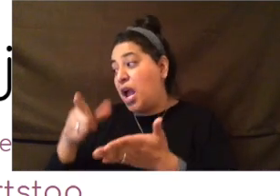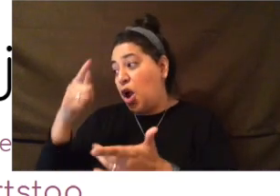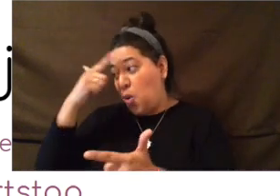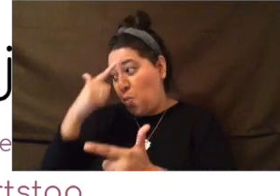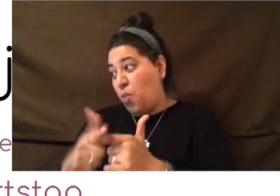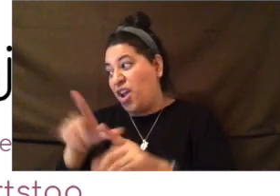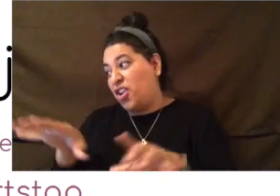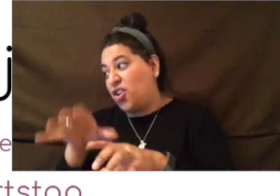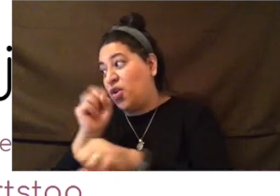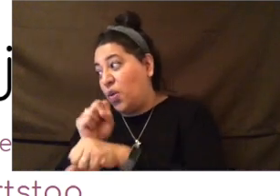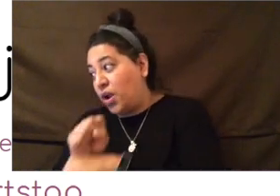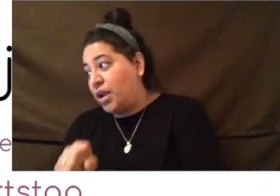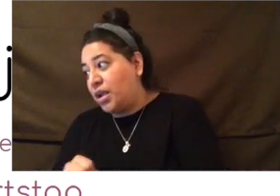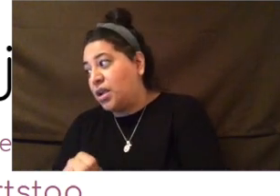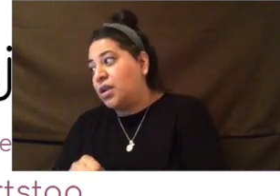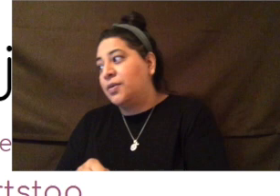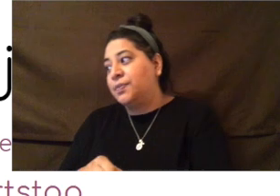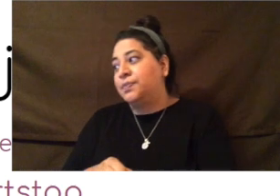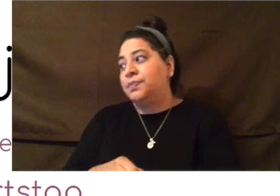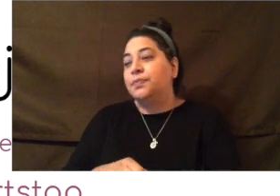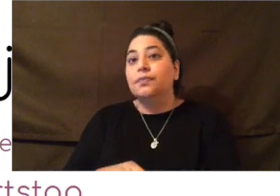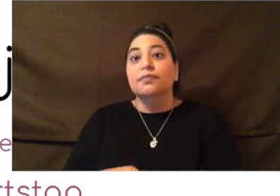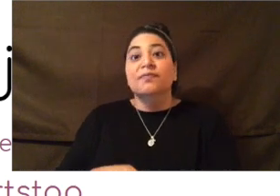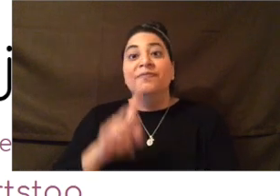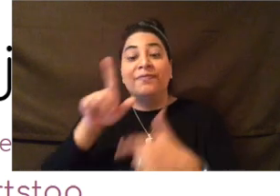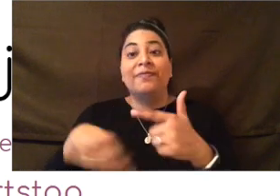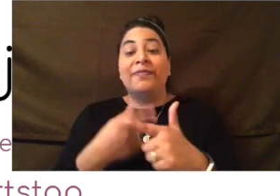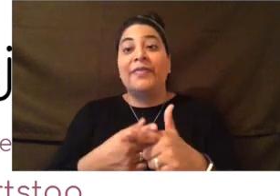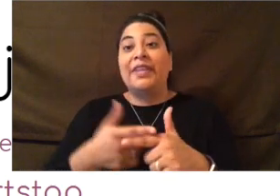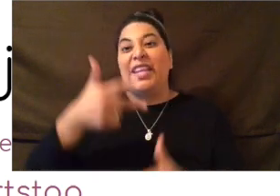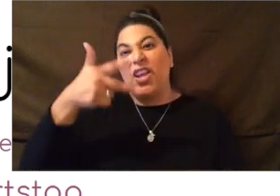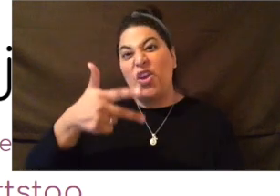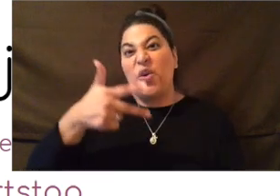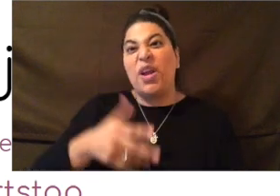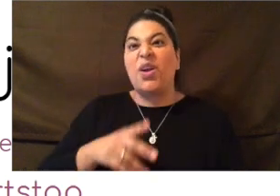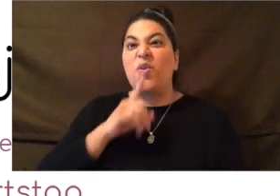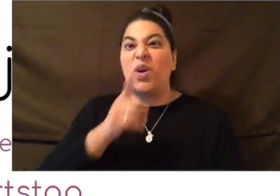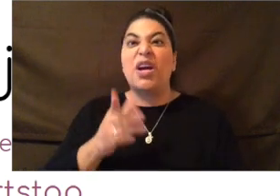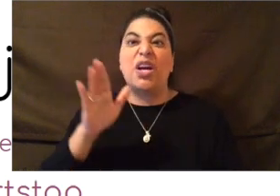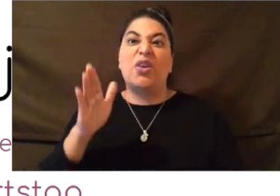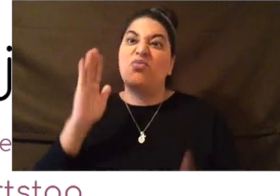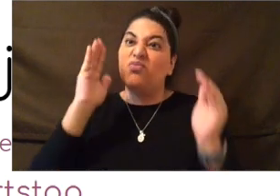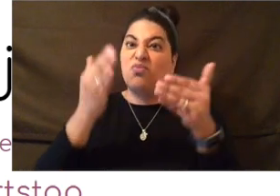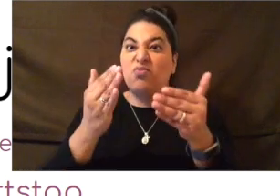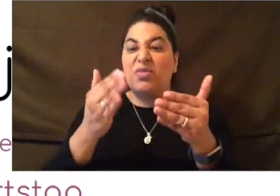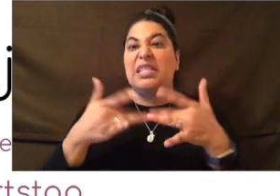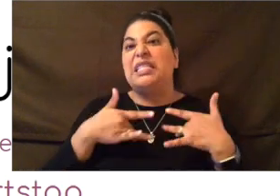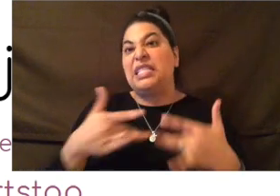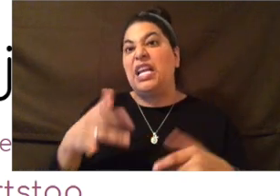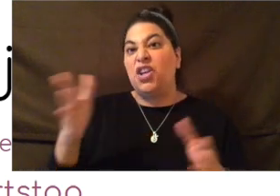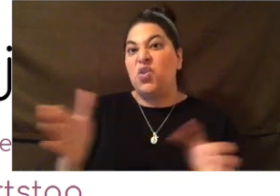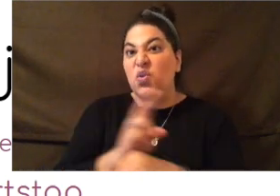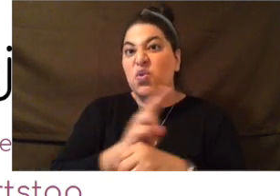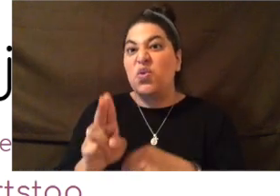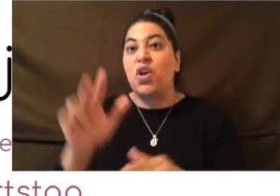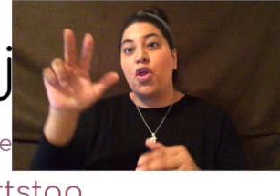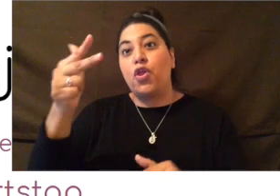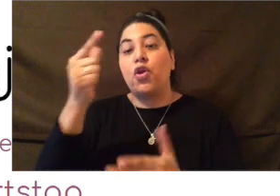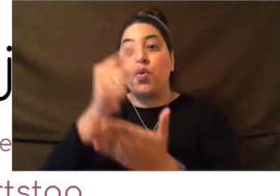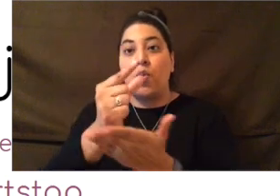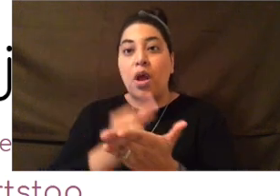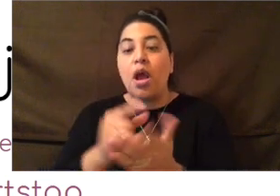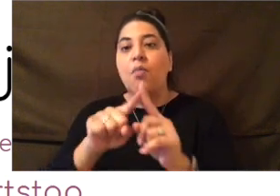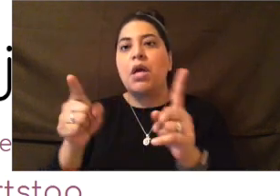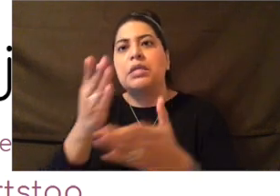And I'm just joining it with the word or. It makes more sense to do that. And then those are the 3 that we're mostly using in